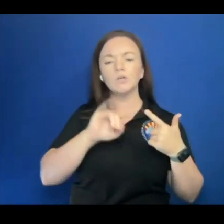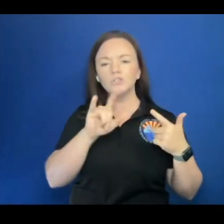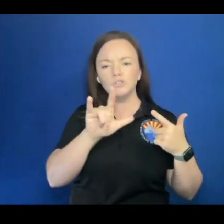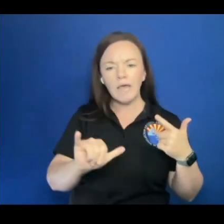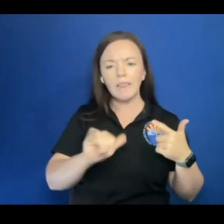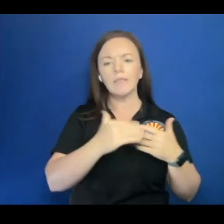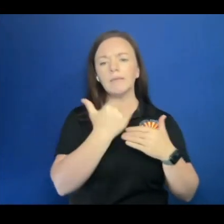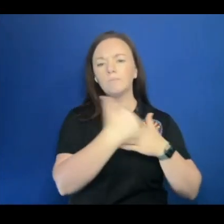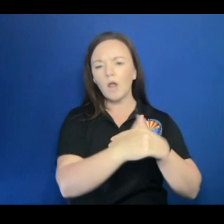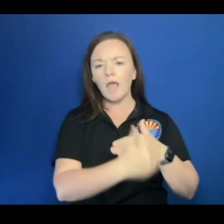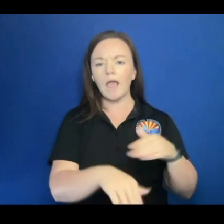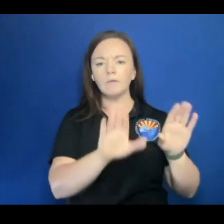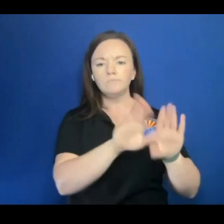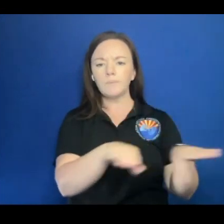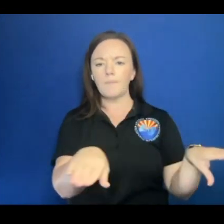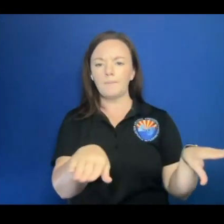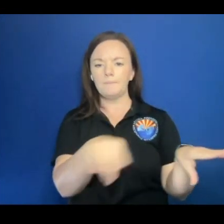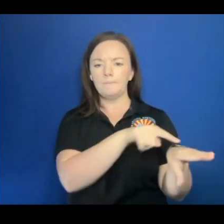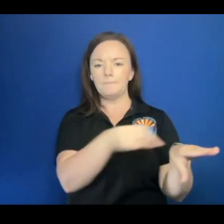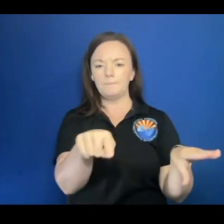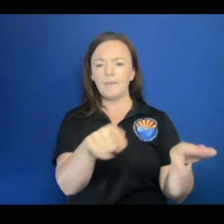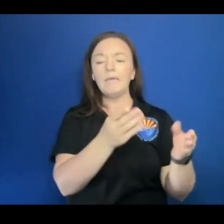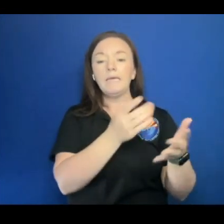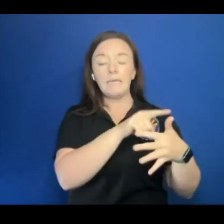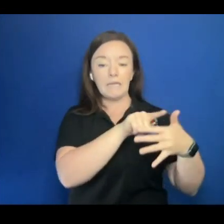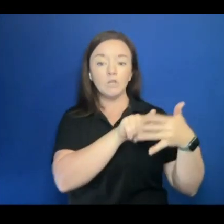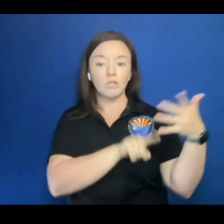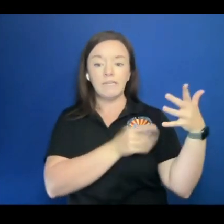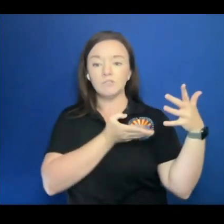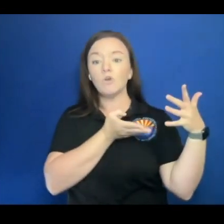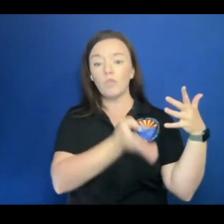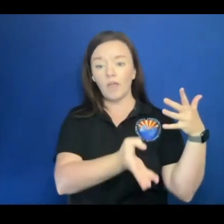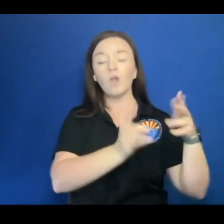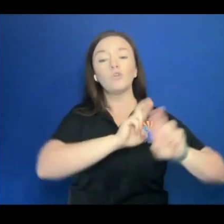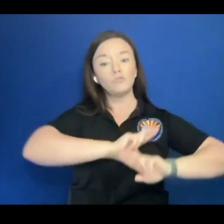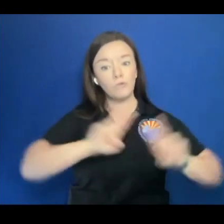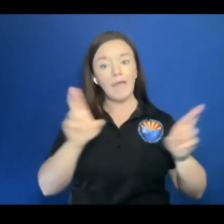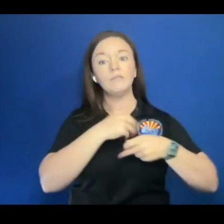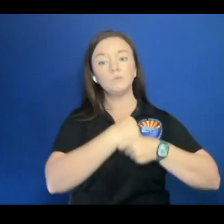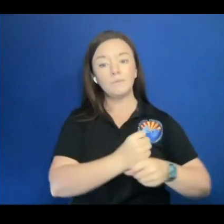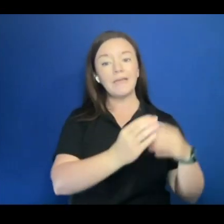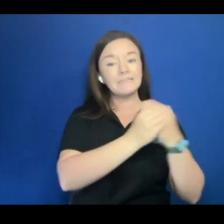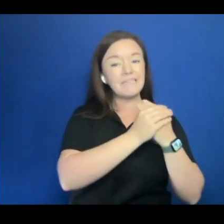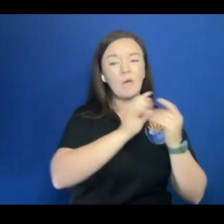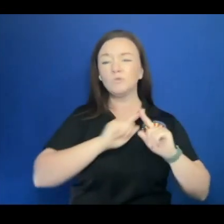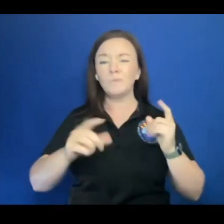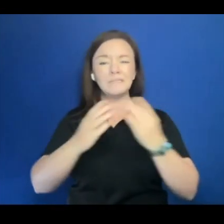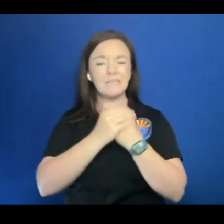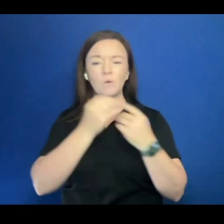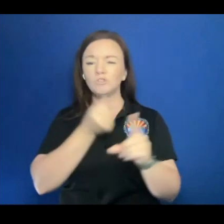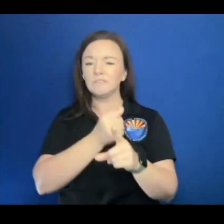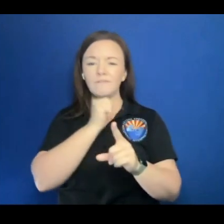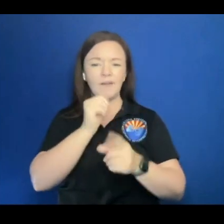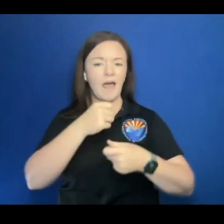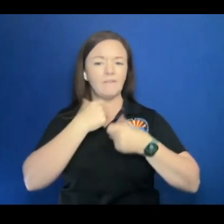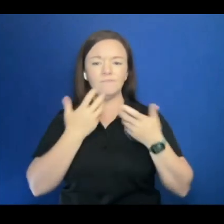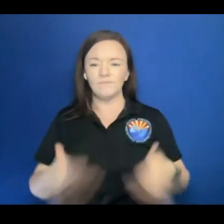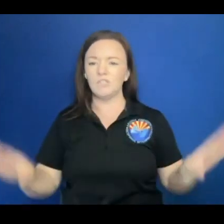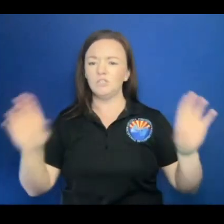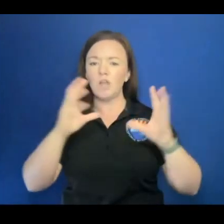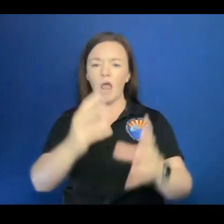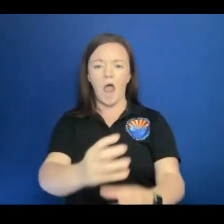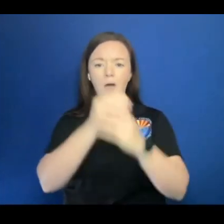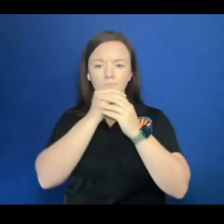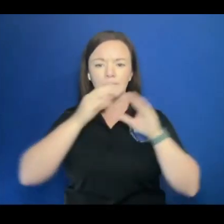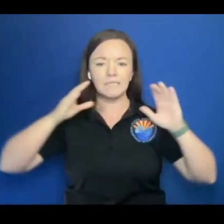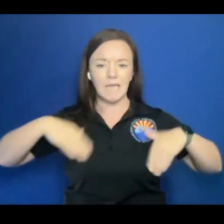front of the table. All the ingredients are there for this sandwich to be made, but they're not quite put together. That's the same as a flash flood